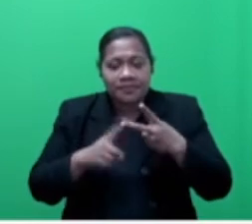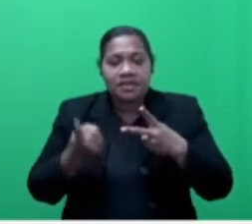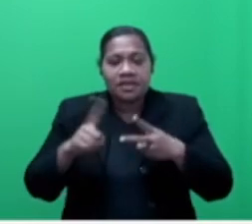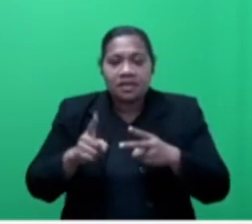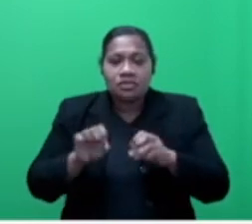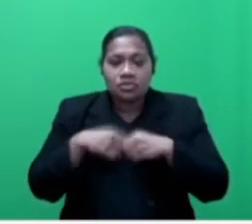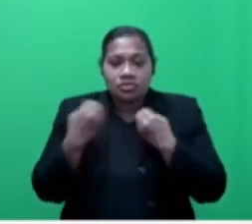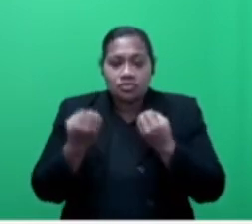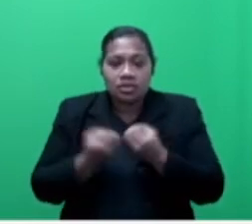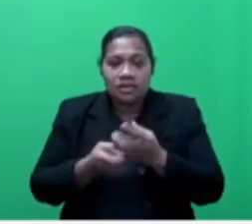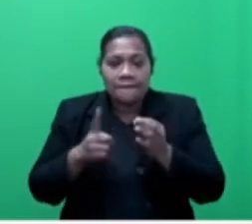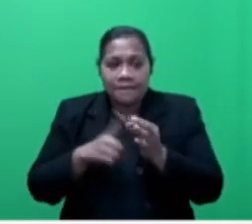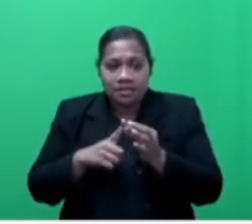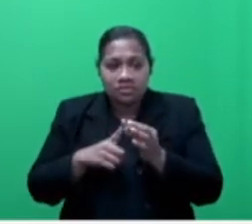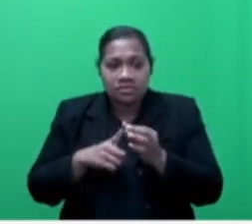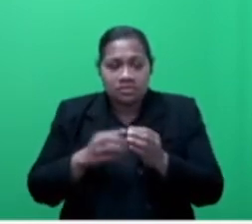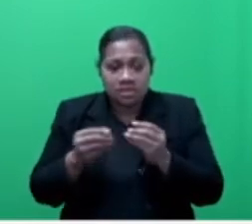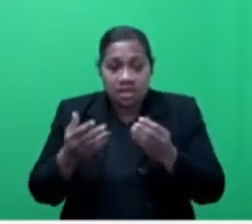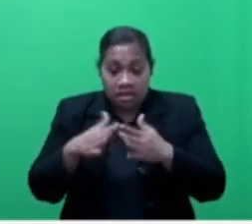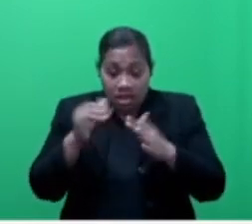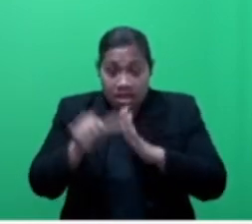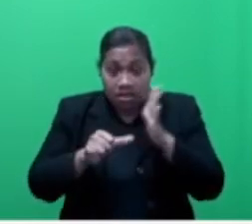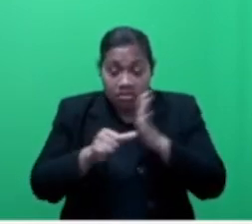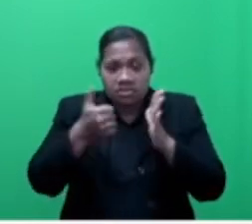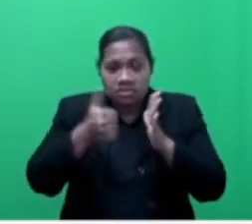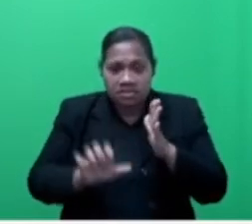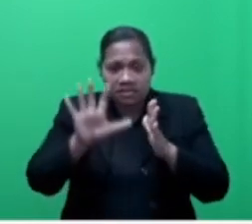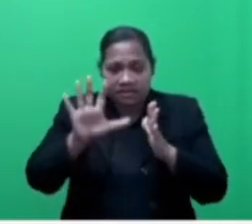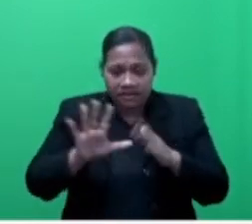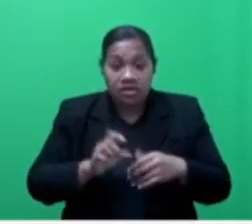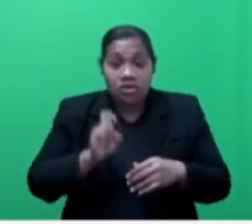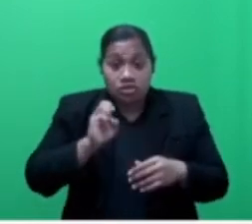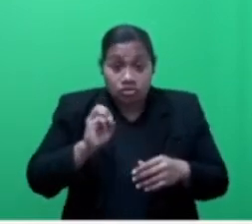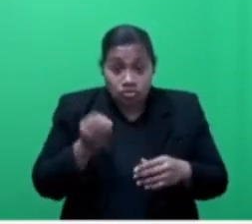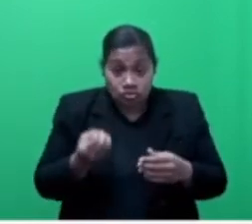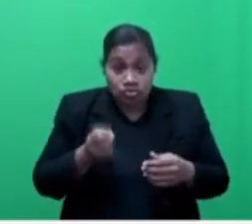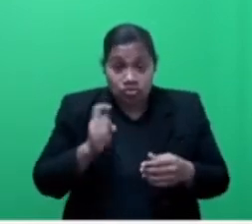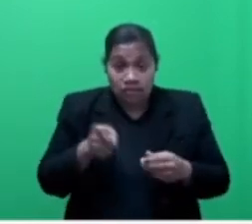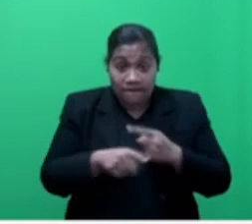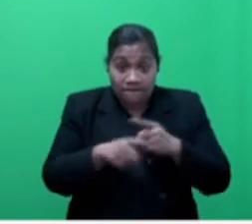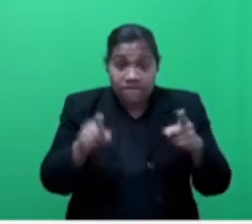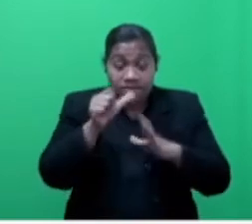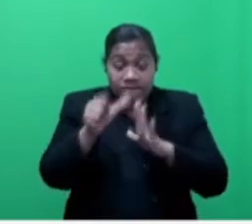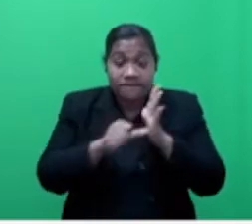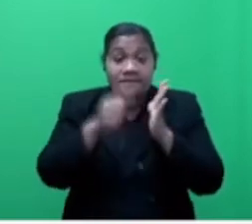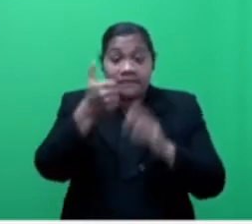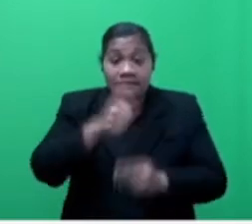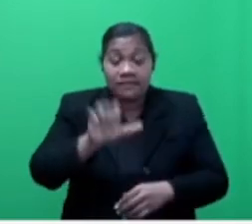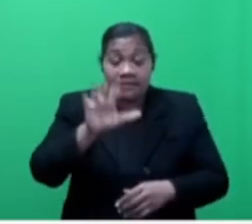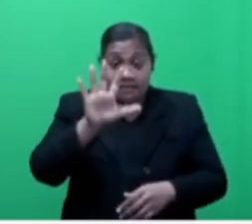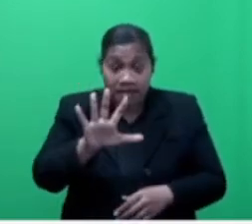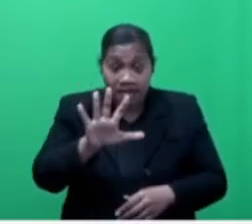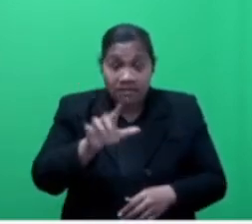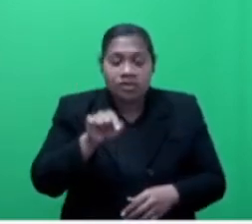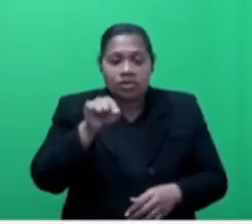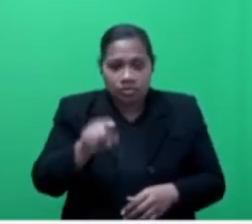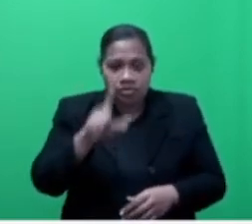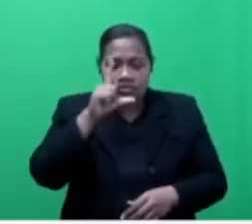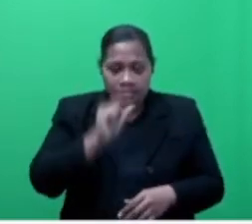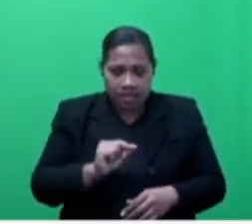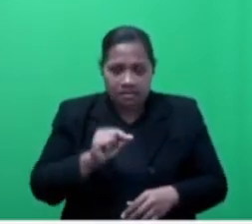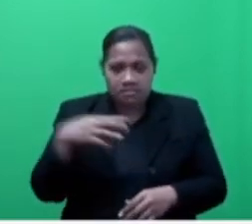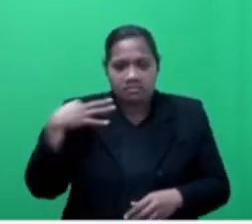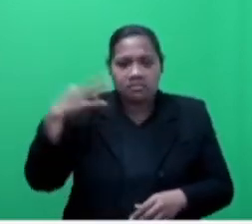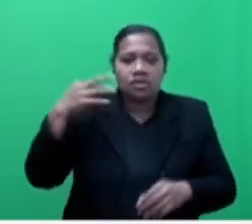pension scheme, where the age limit is now 65. So if you are over 65, you qualify for the